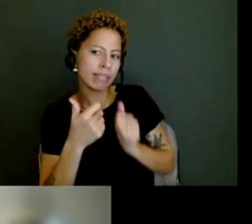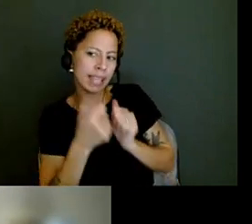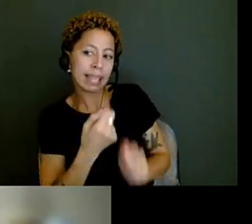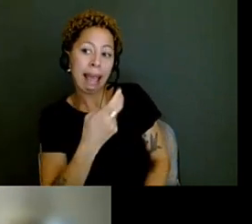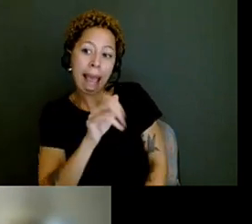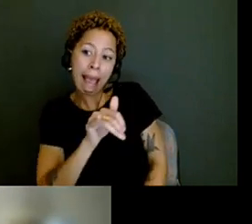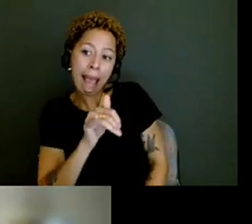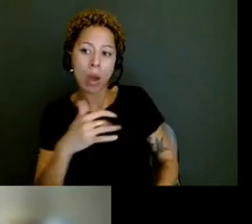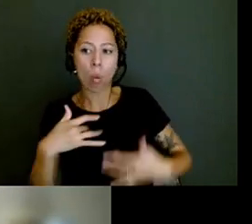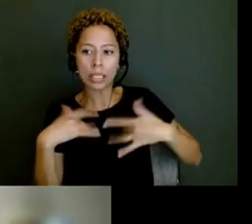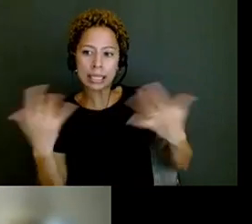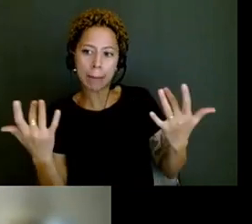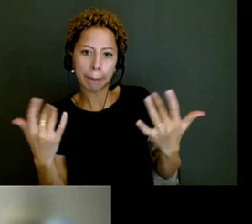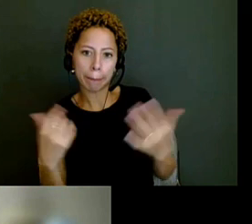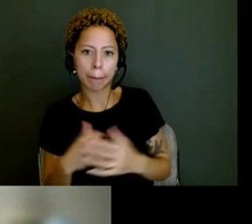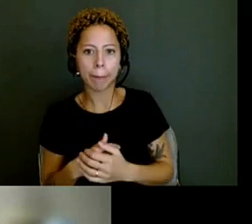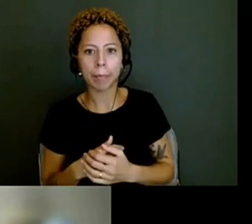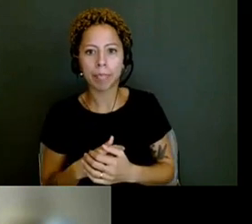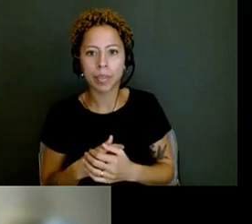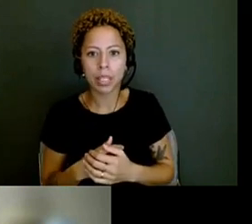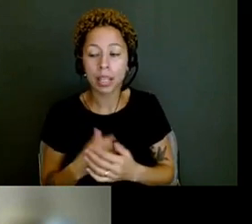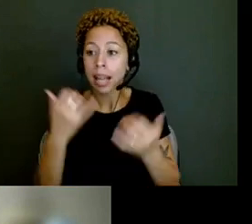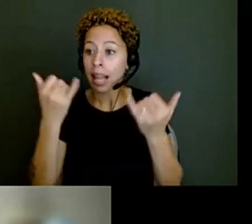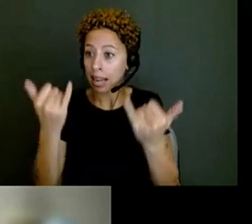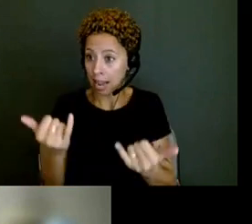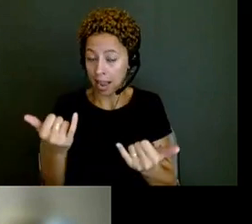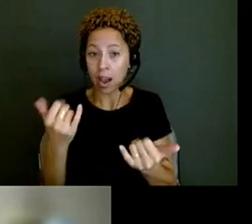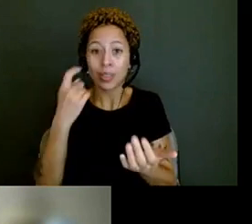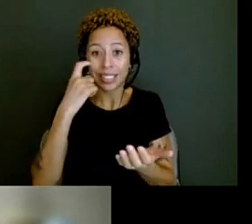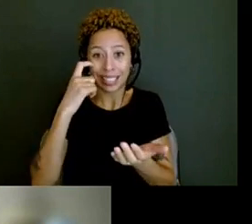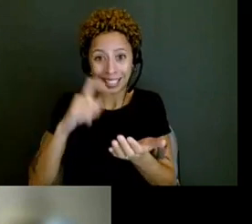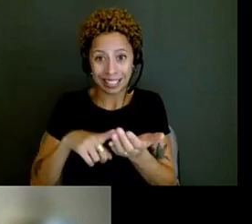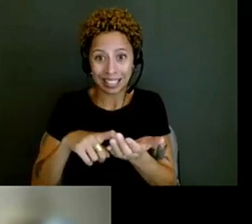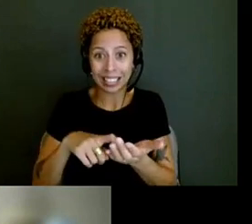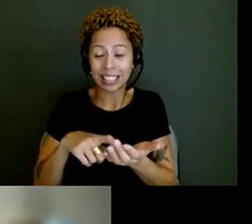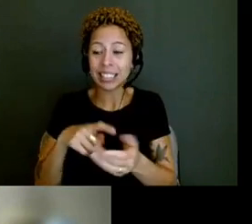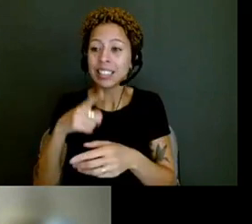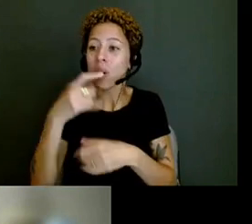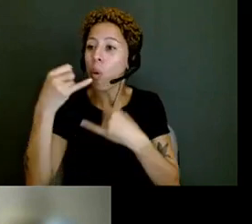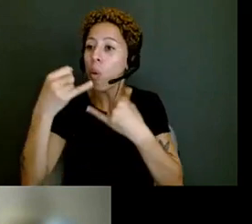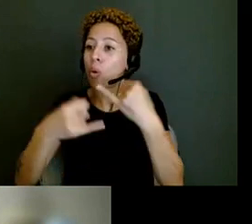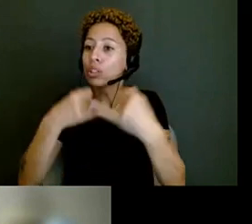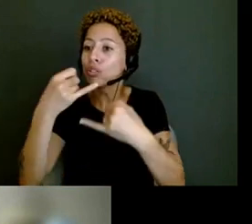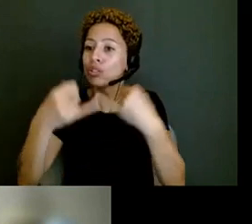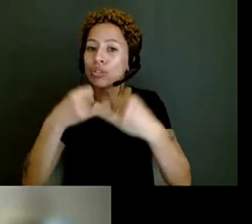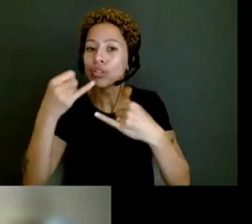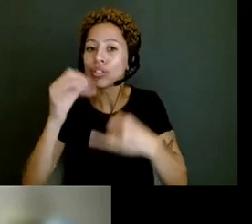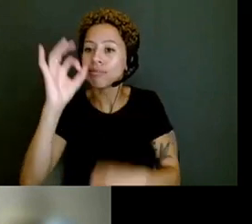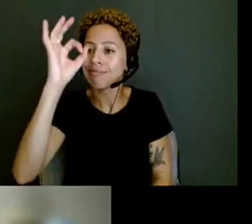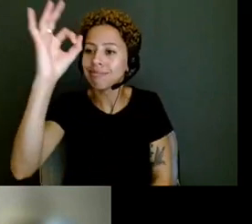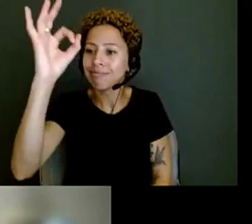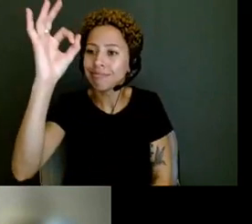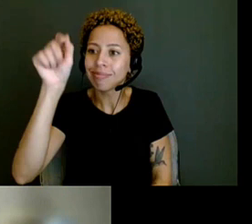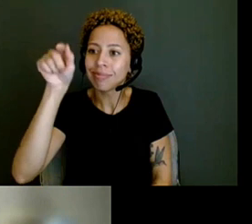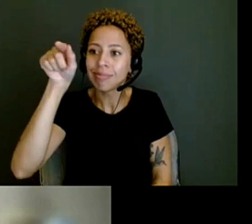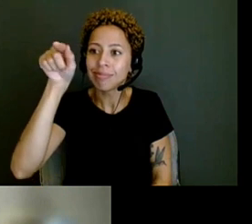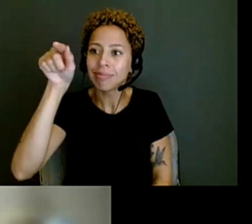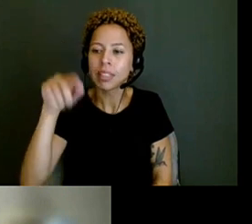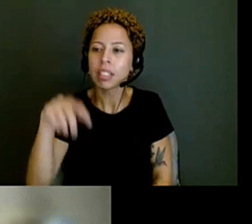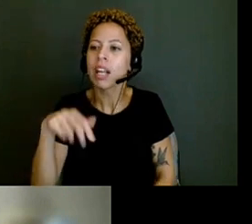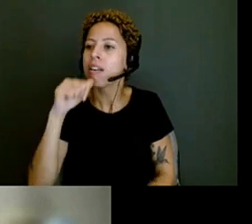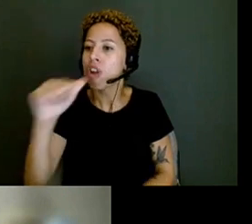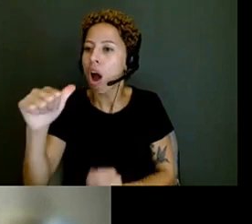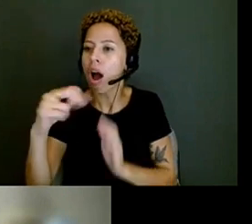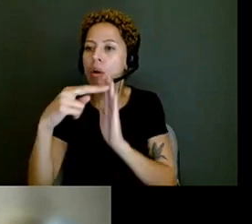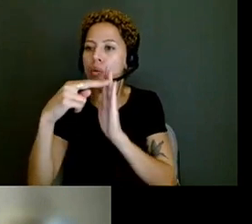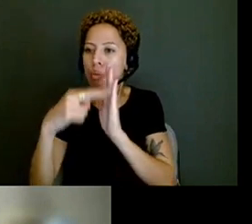Okay, so you'll see now in the Connect tab, we have an orange badge. So that indicates in the tool that there's a new unread message. This